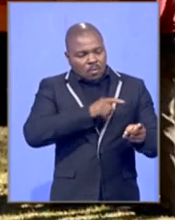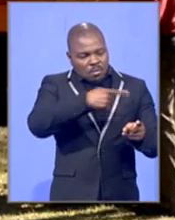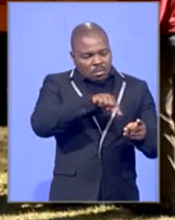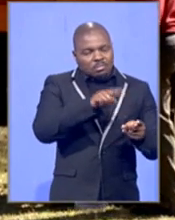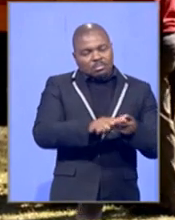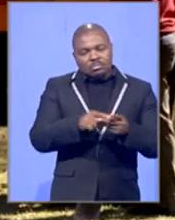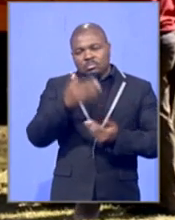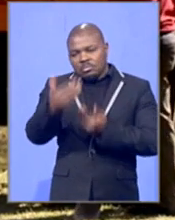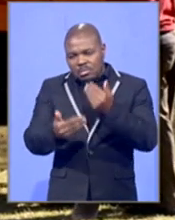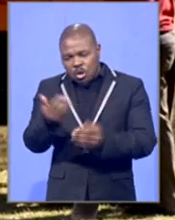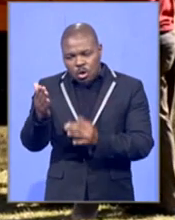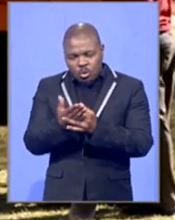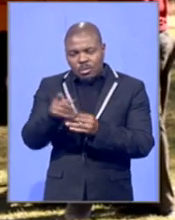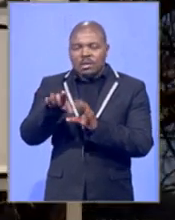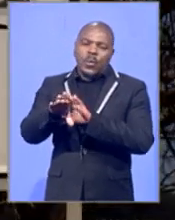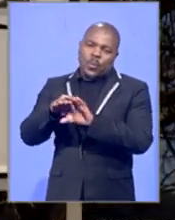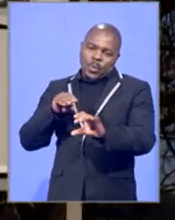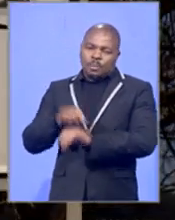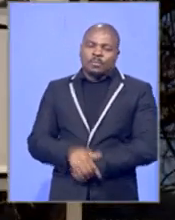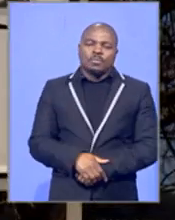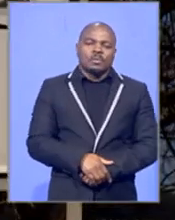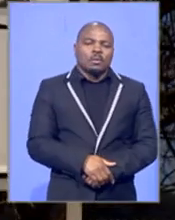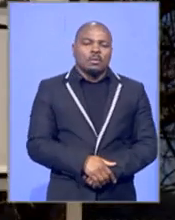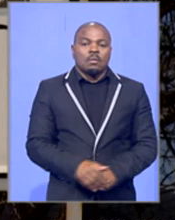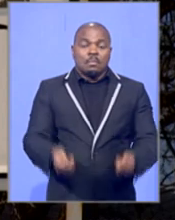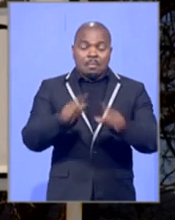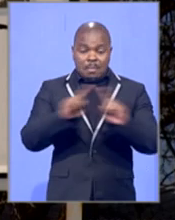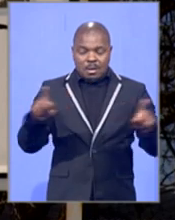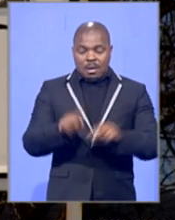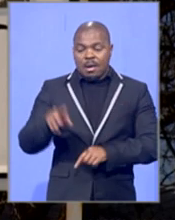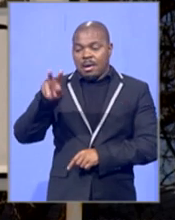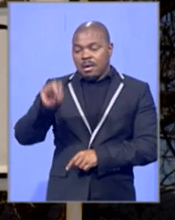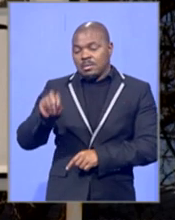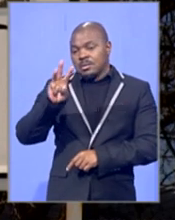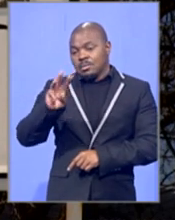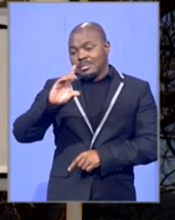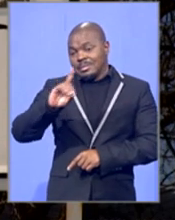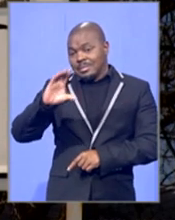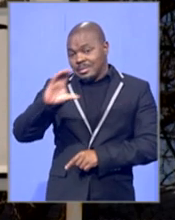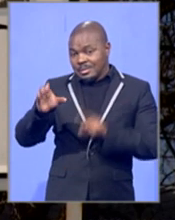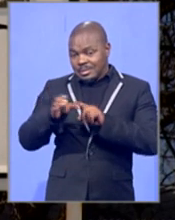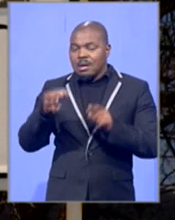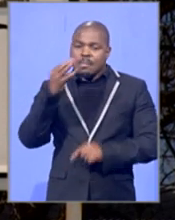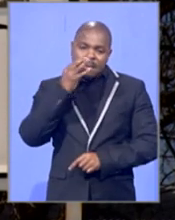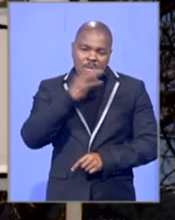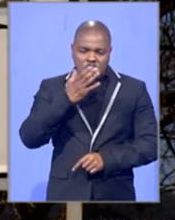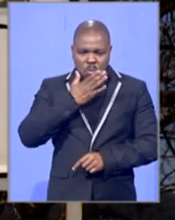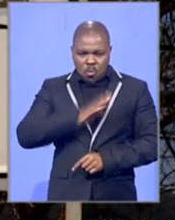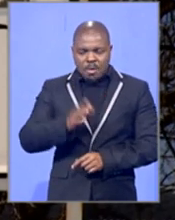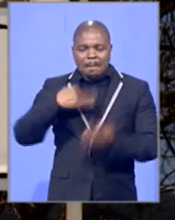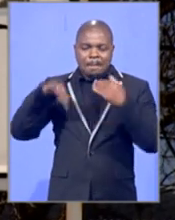ikgogetse morago mo kgetseng eno. Khabagare NWDC yare e ikaelela go